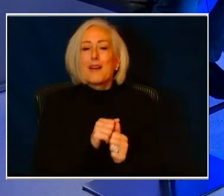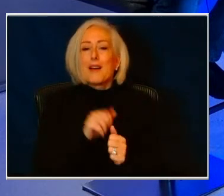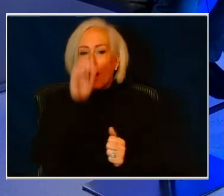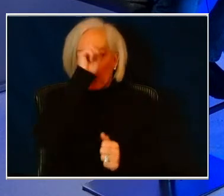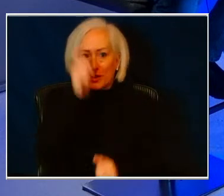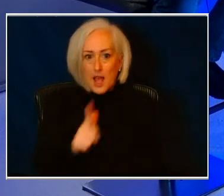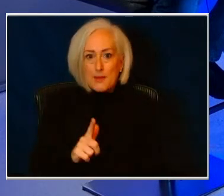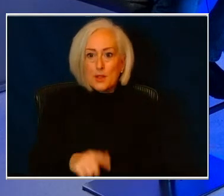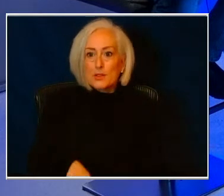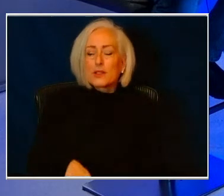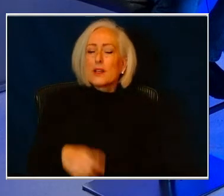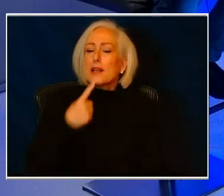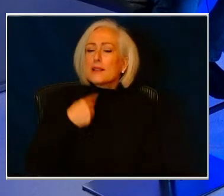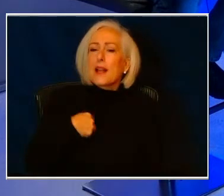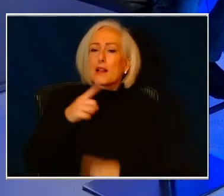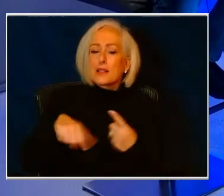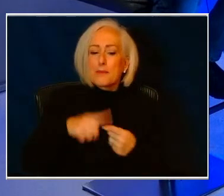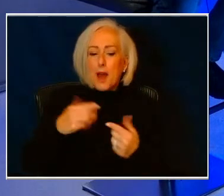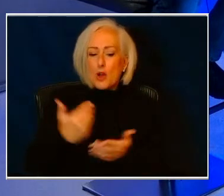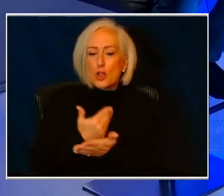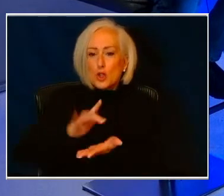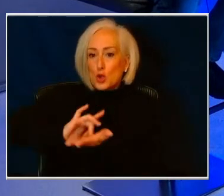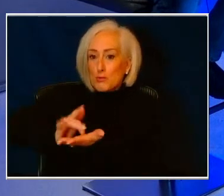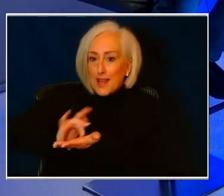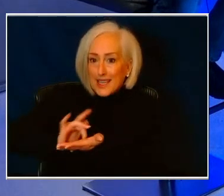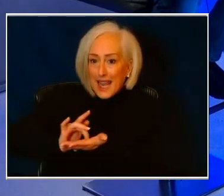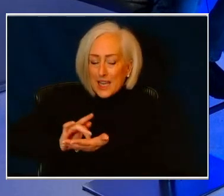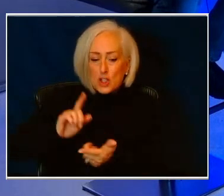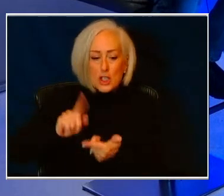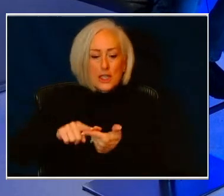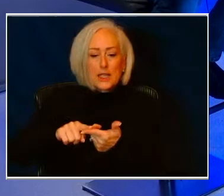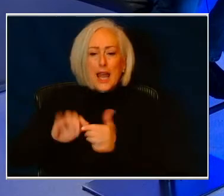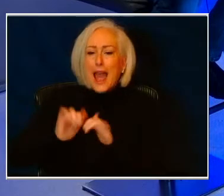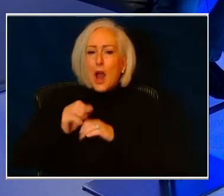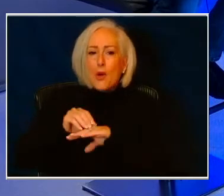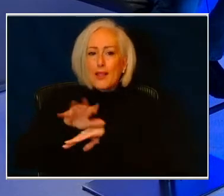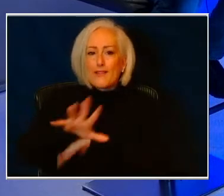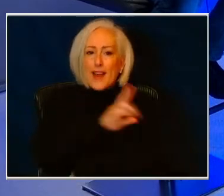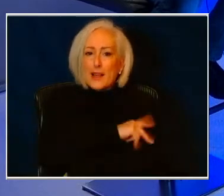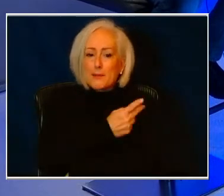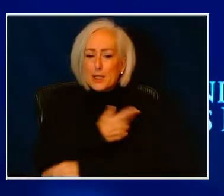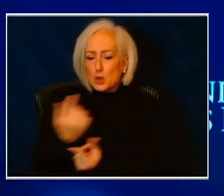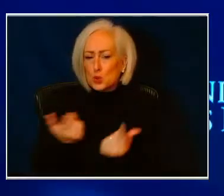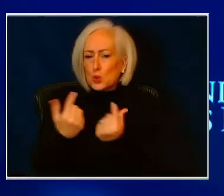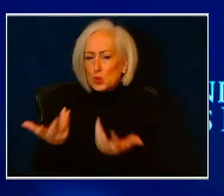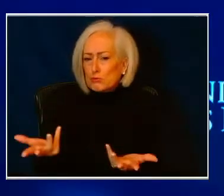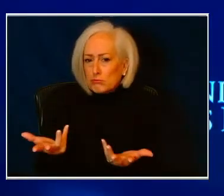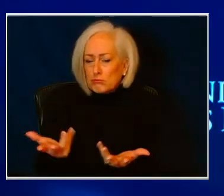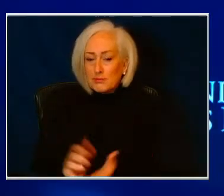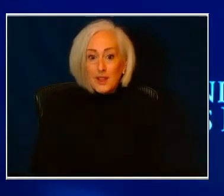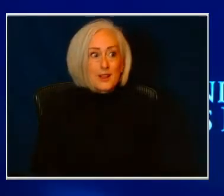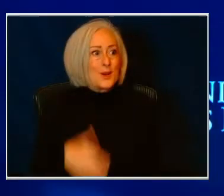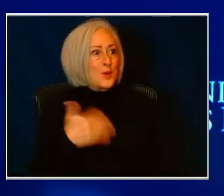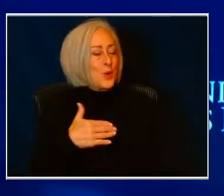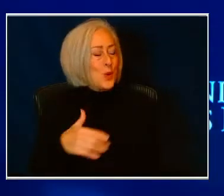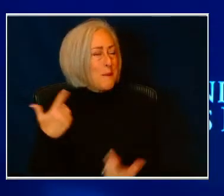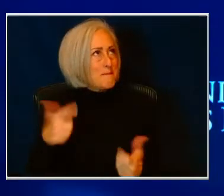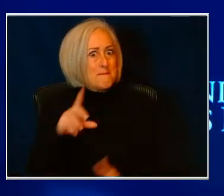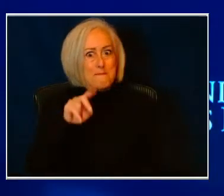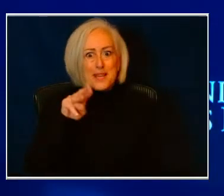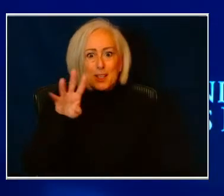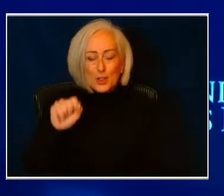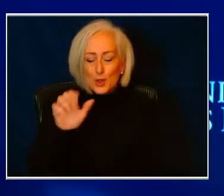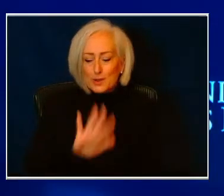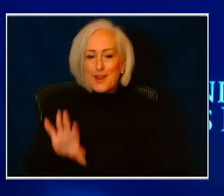FDA. Tell us what it is, what its effect will be on patients. Yeah, so some big news came out about 10 days